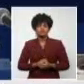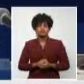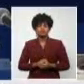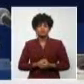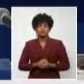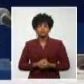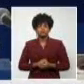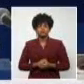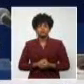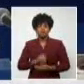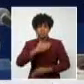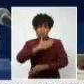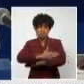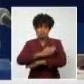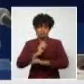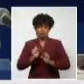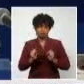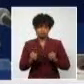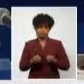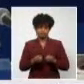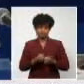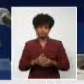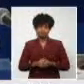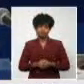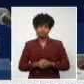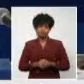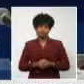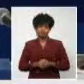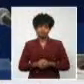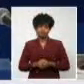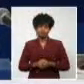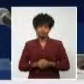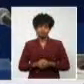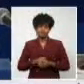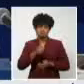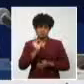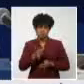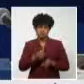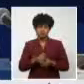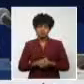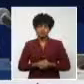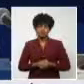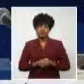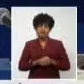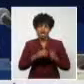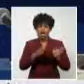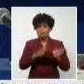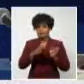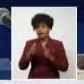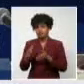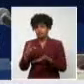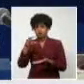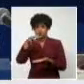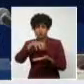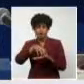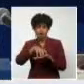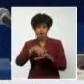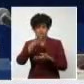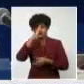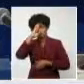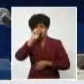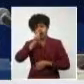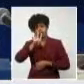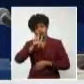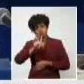the disease. And this shows the risk that is taken when restrictions are lifted. That